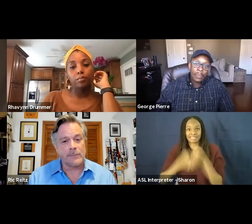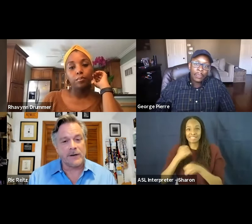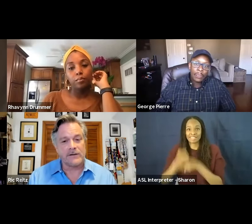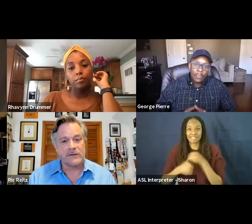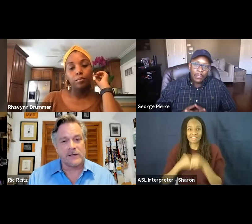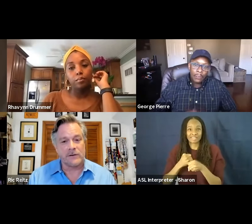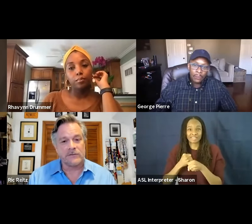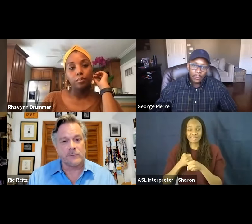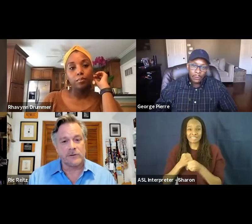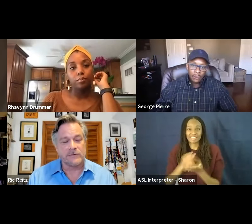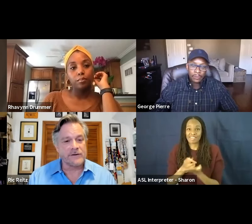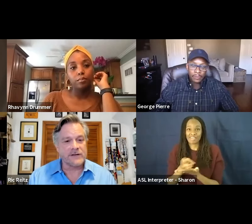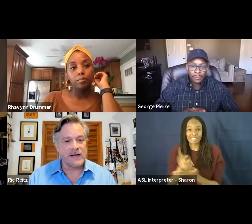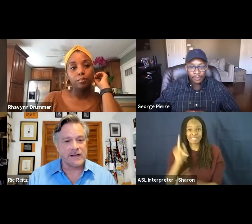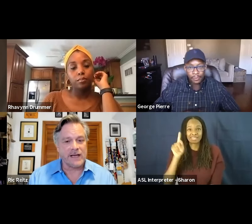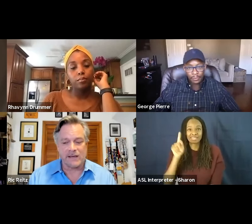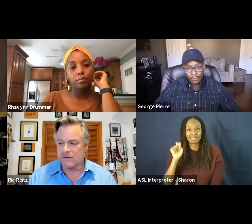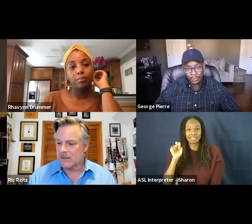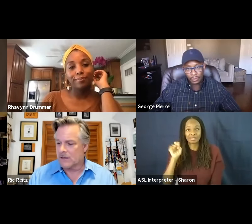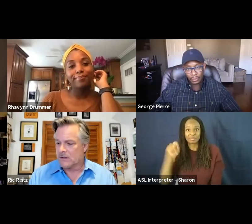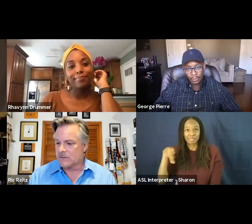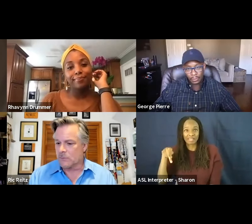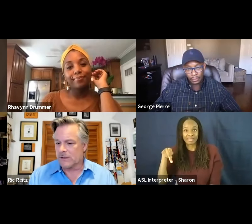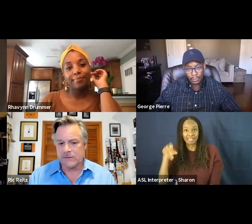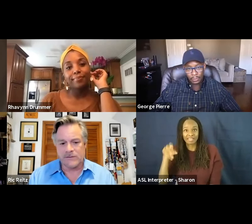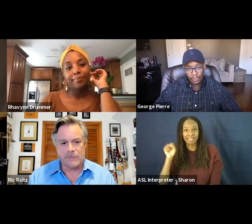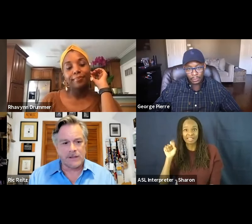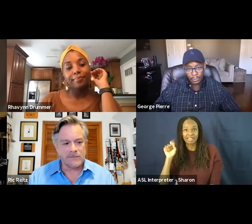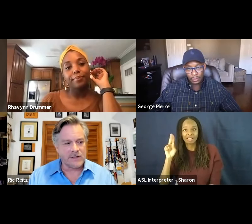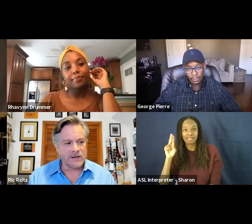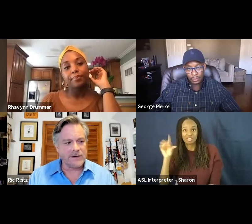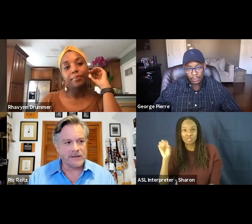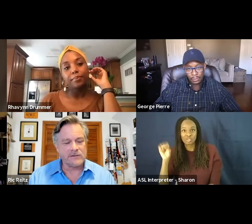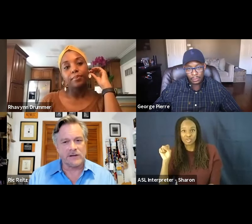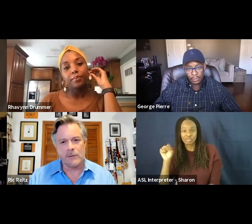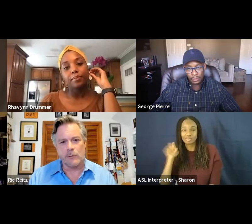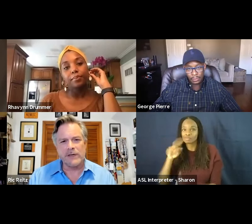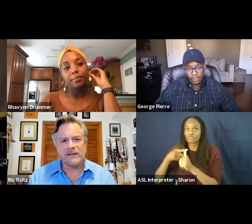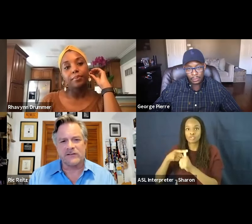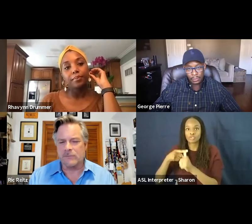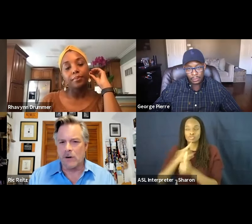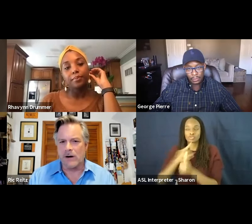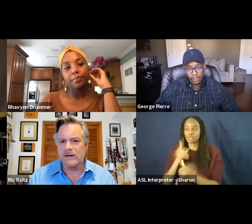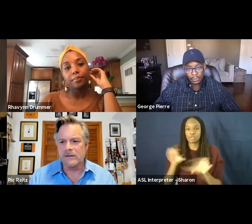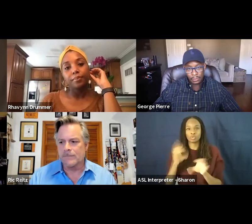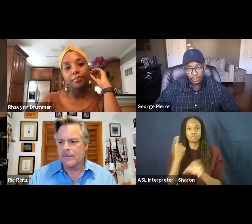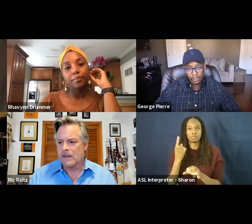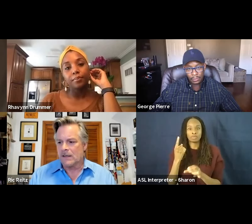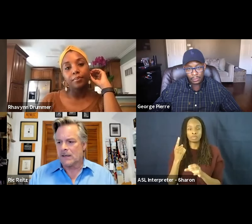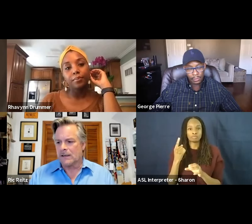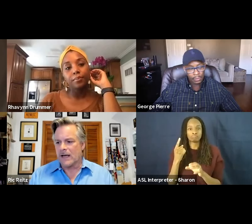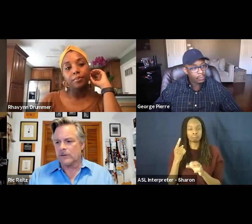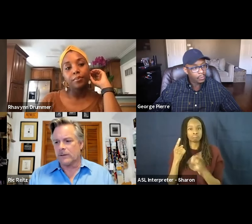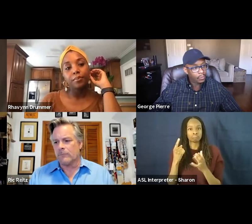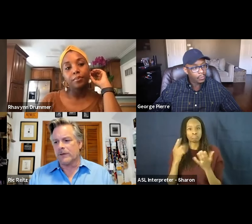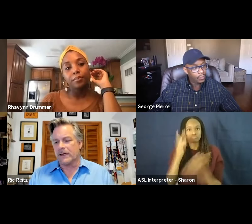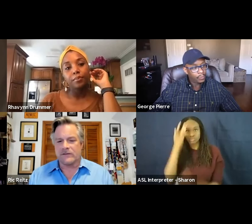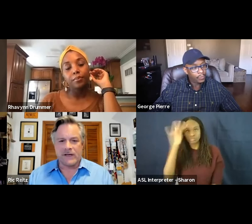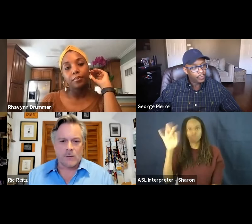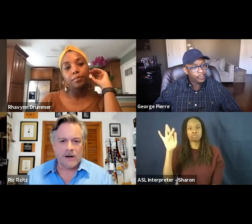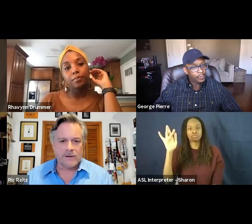you, Tyler Perry Studios was the first out of the gate to really do something of significance. And they were really smart, not